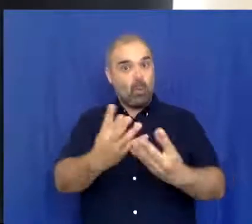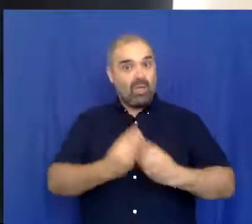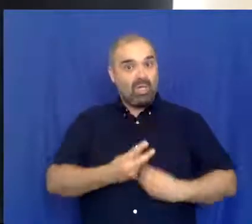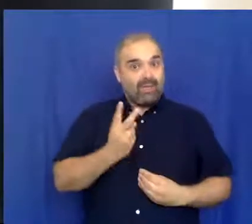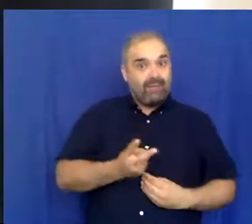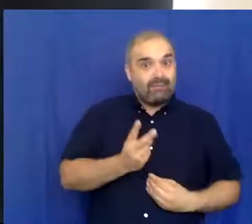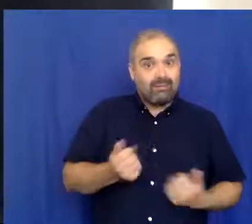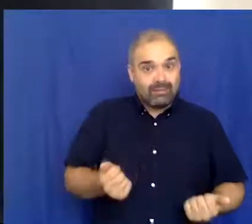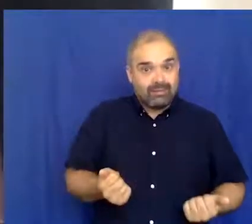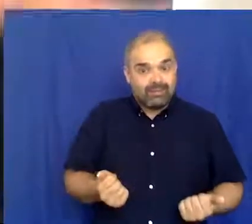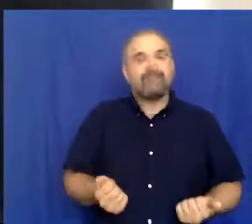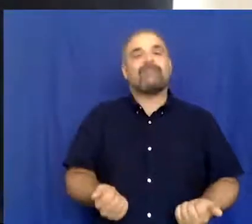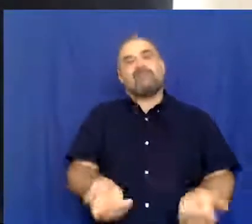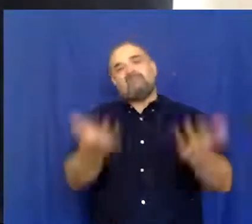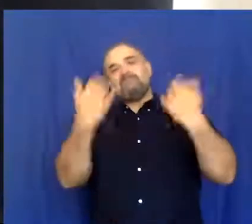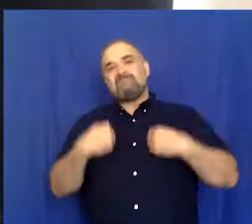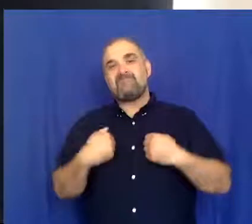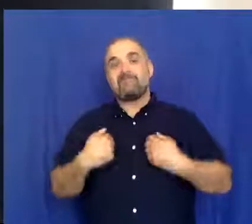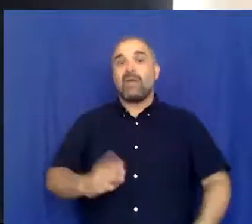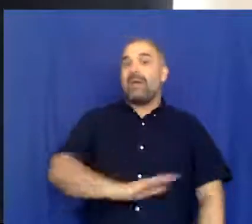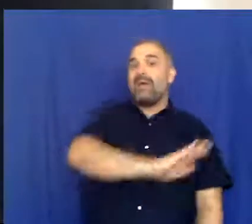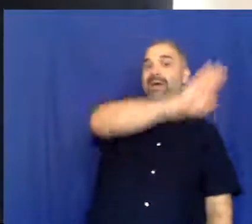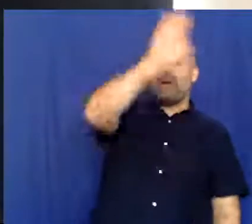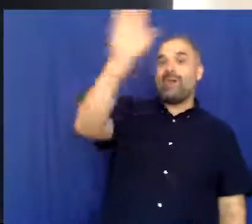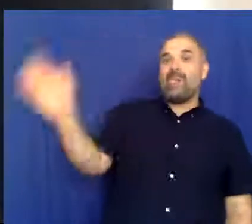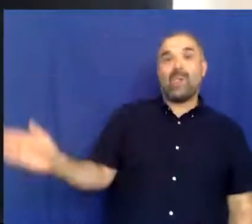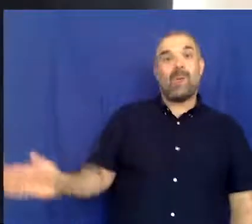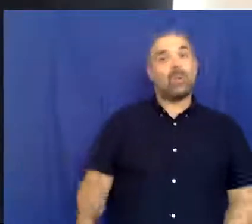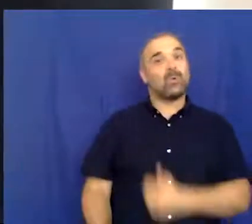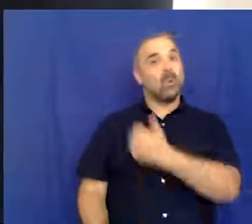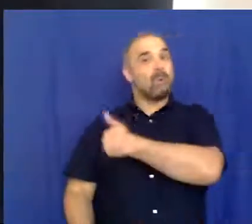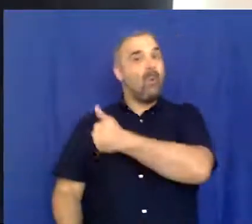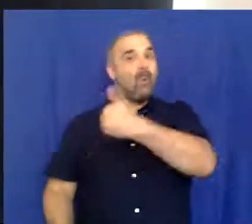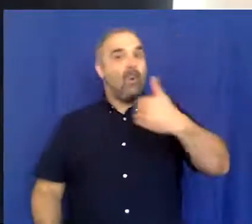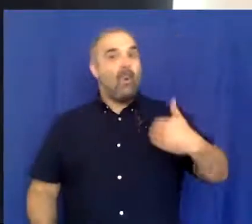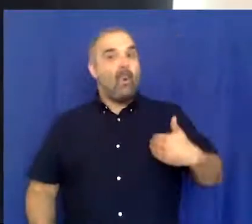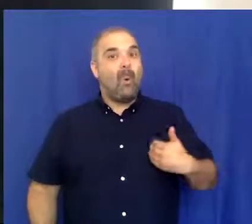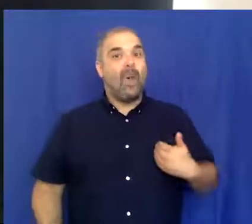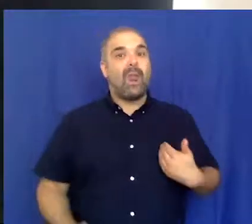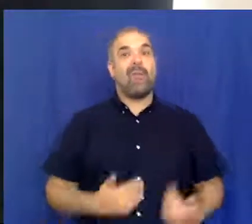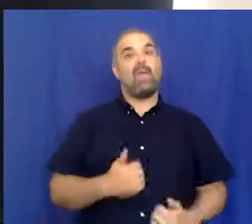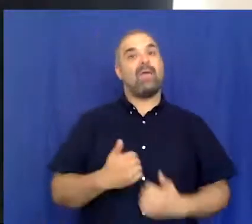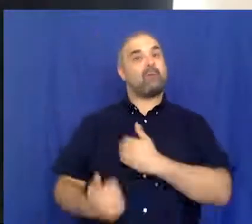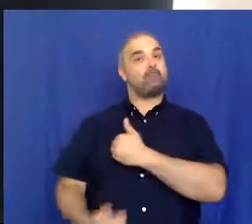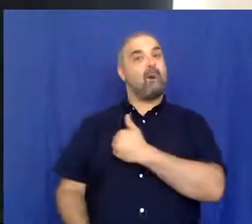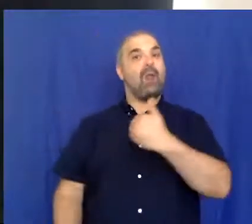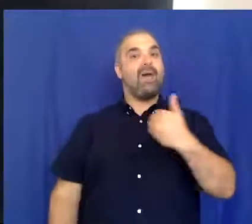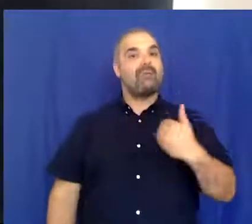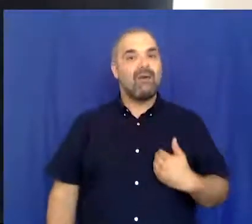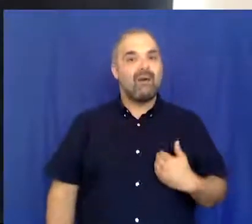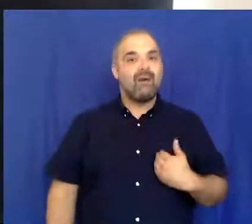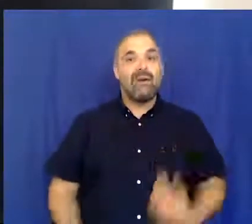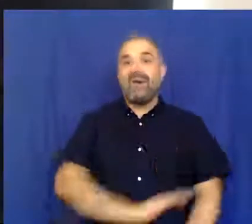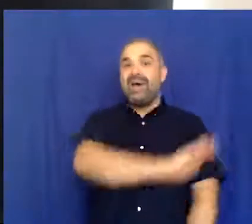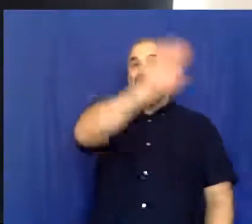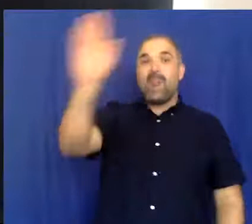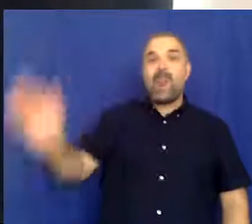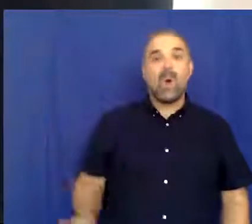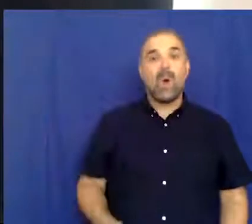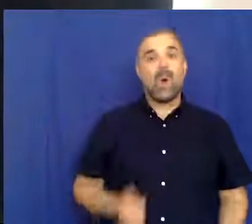along with me? Are you ready? Hello, good morning,